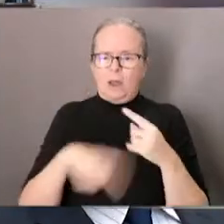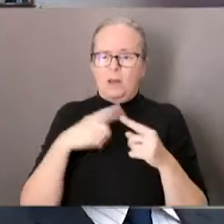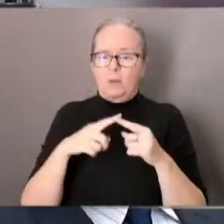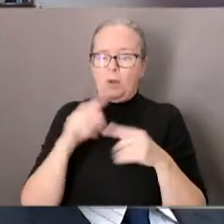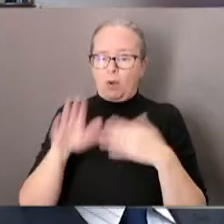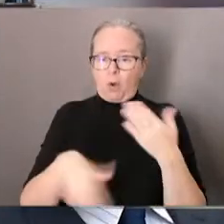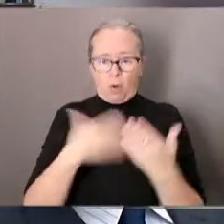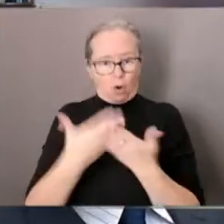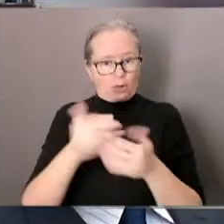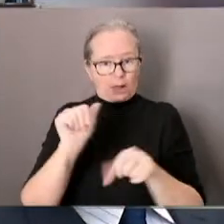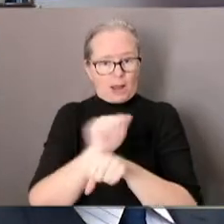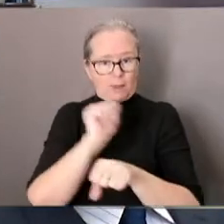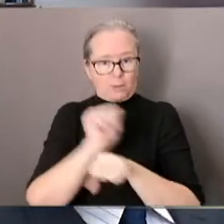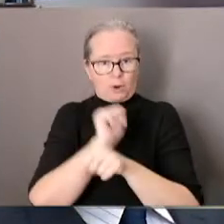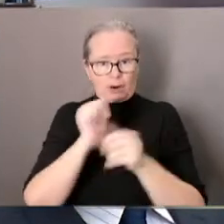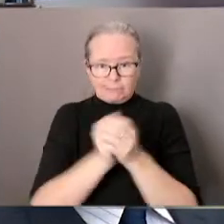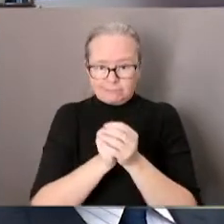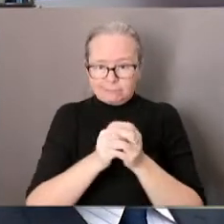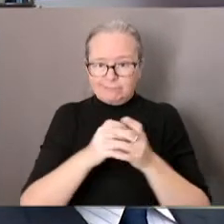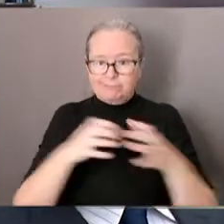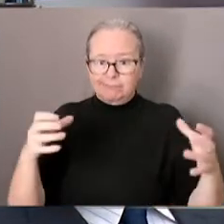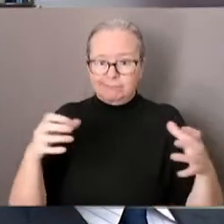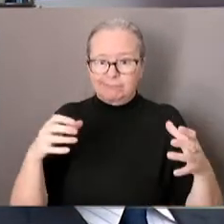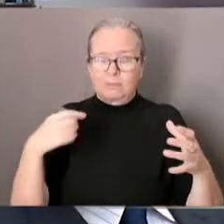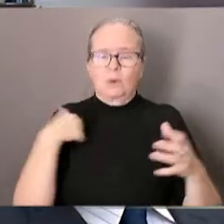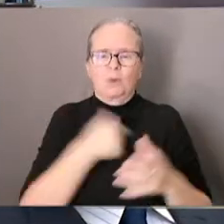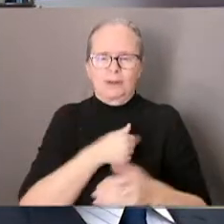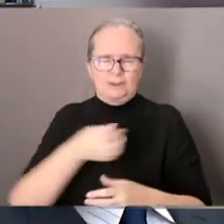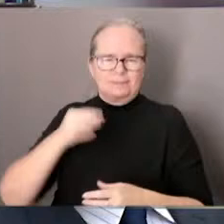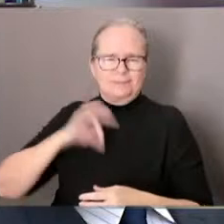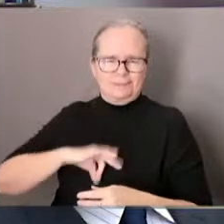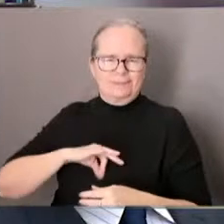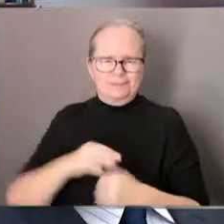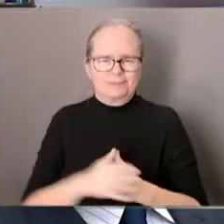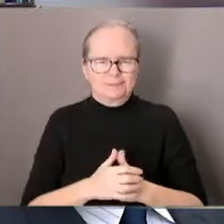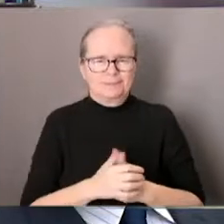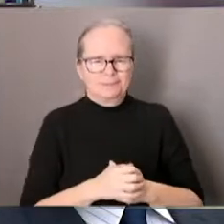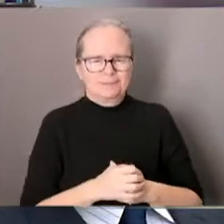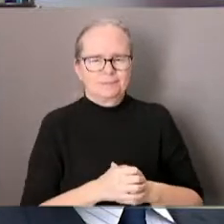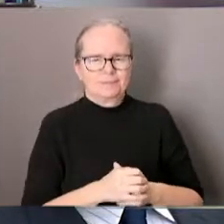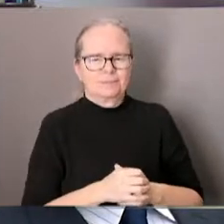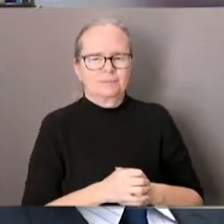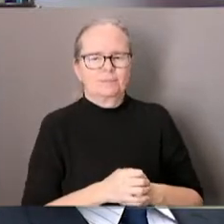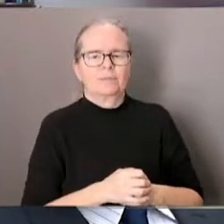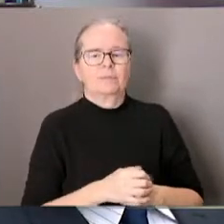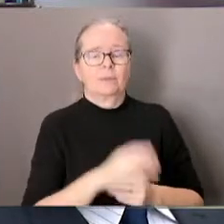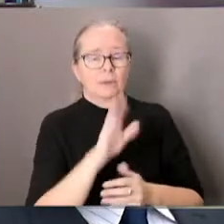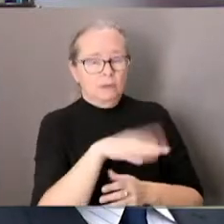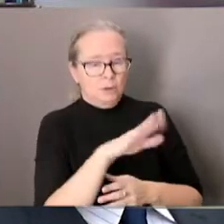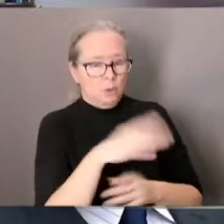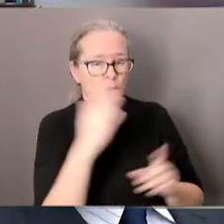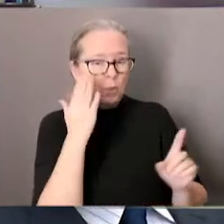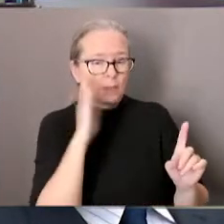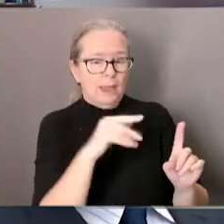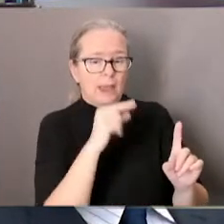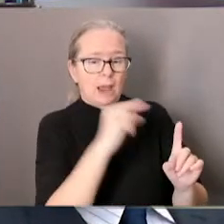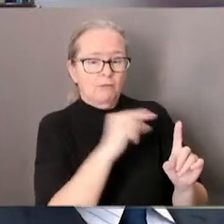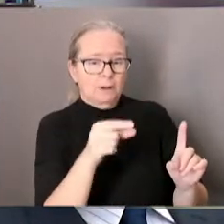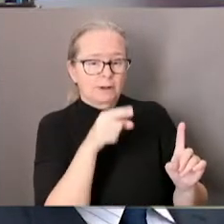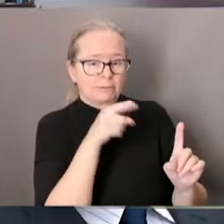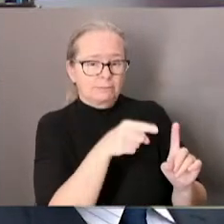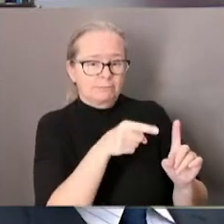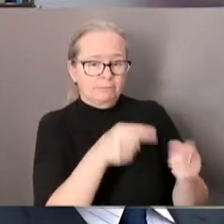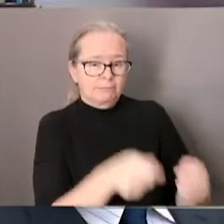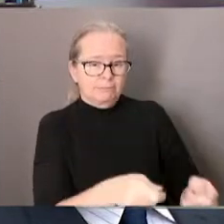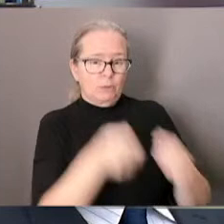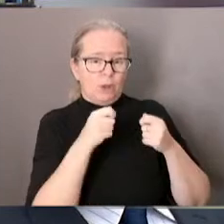Mr Speaker and given that centralized planning is the worst approach to governance and fails the needs of rural businesses indigenous communities in small towns given that